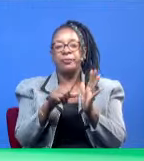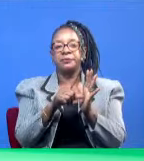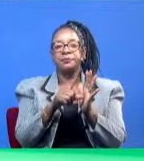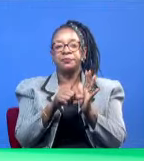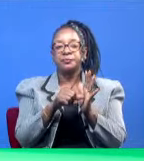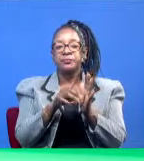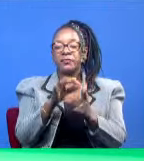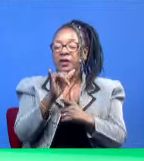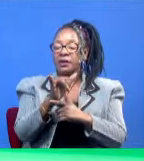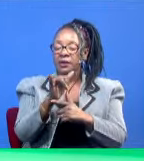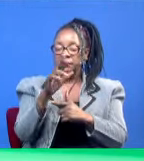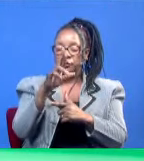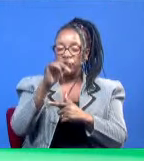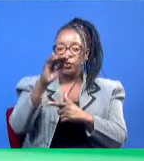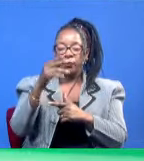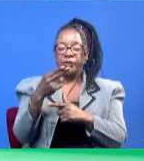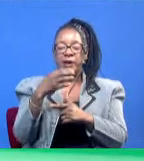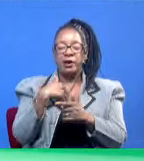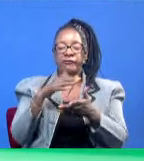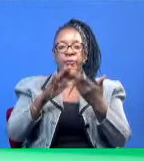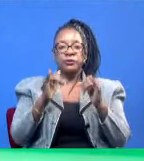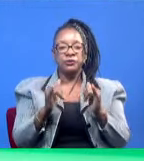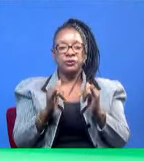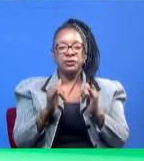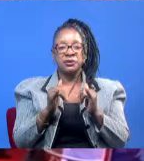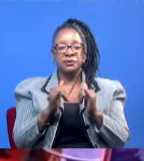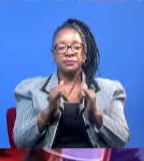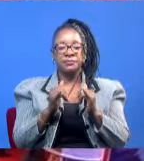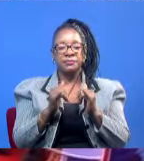Ruth Samwe Chasenge tells us more.